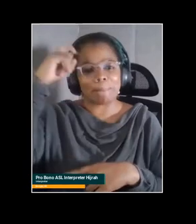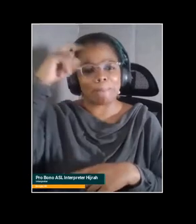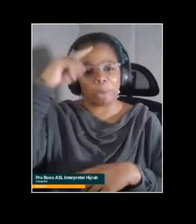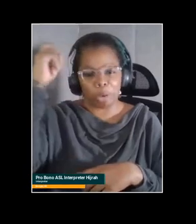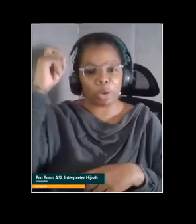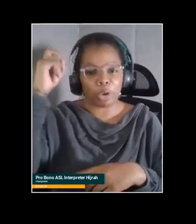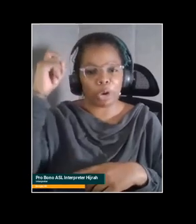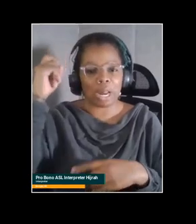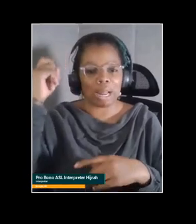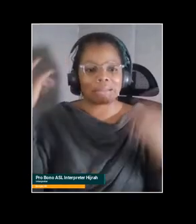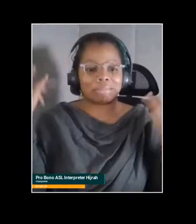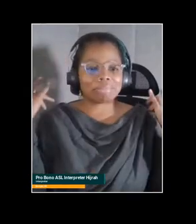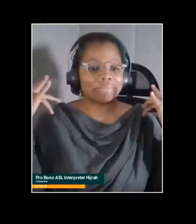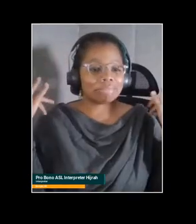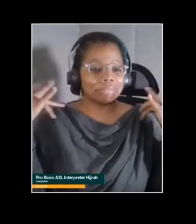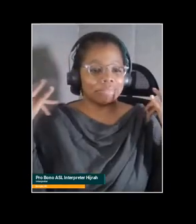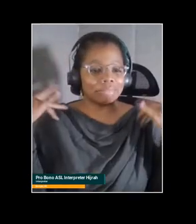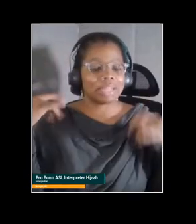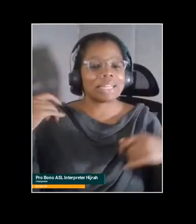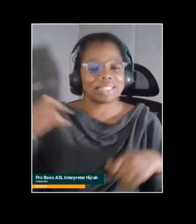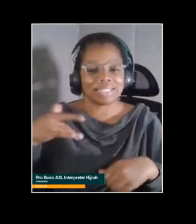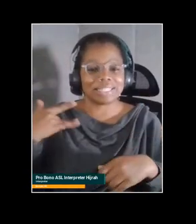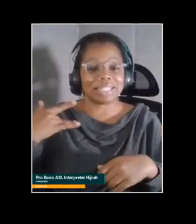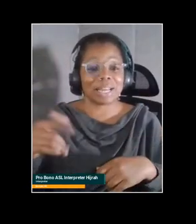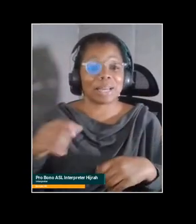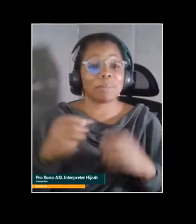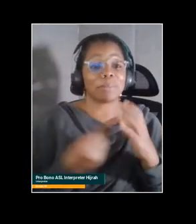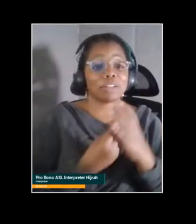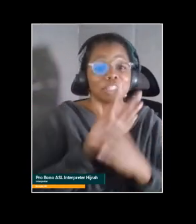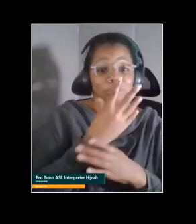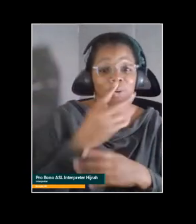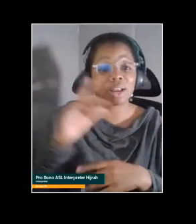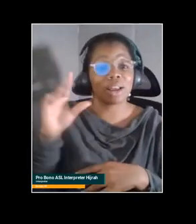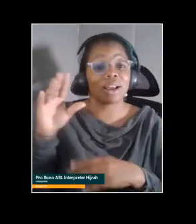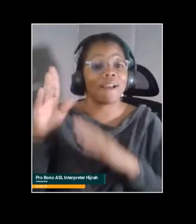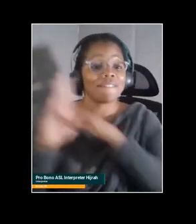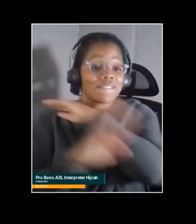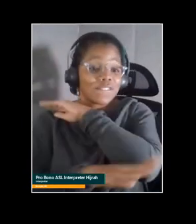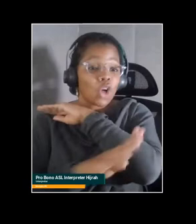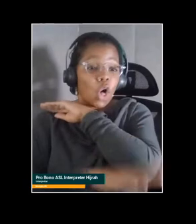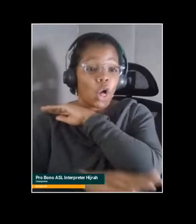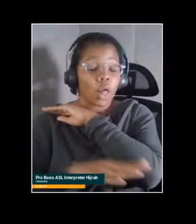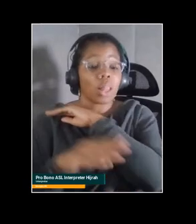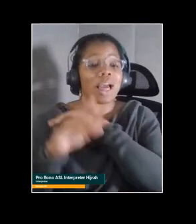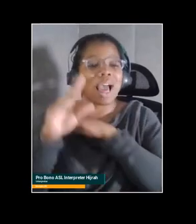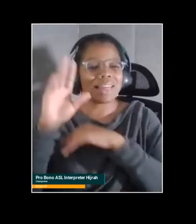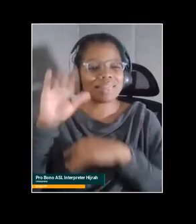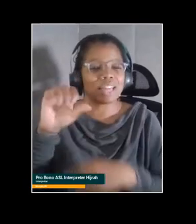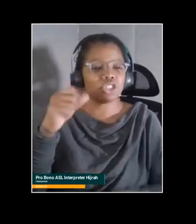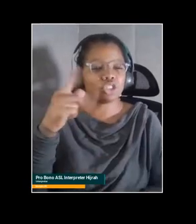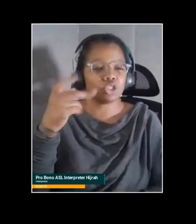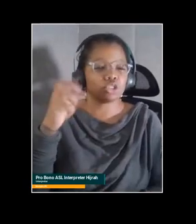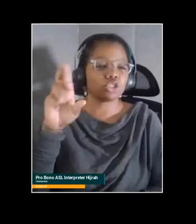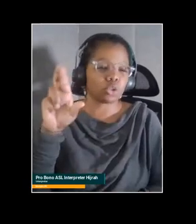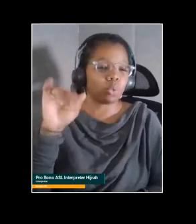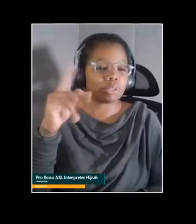but that spring and fall are the shoulder seasons. And so we're seeing that kind of expand